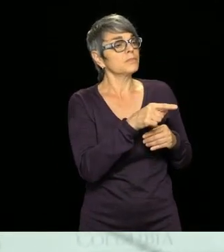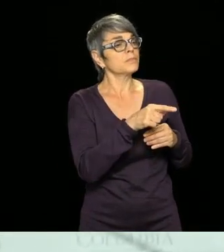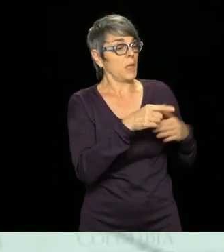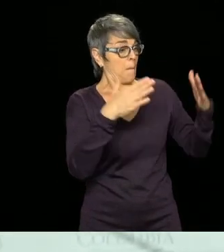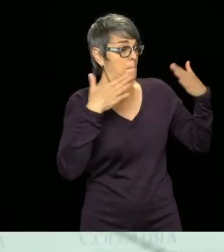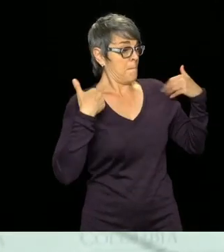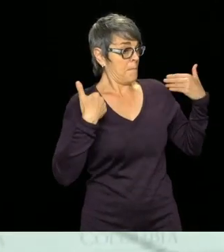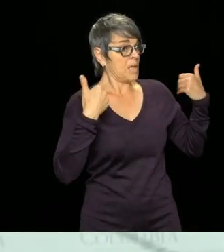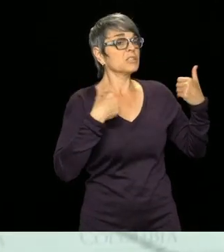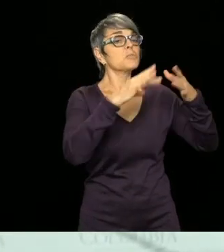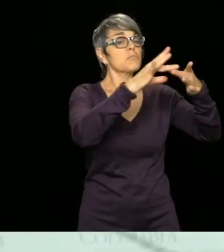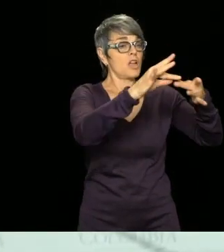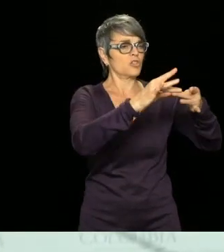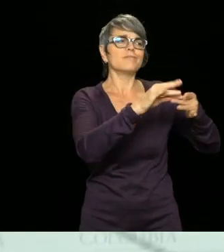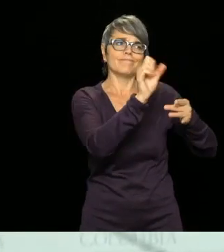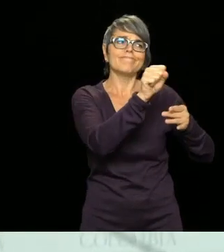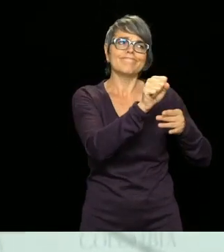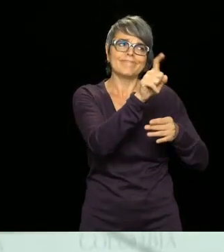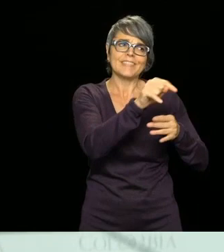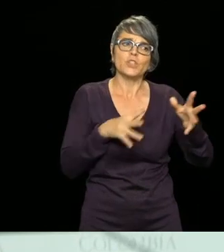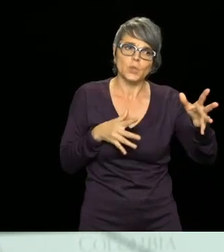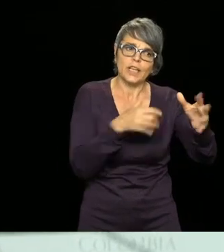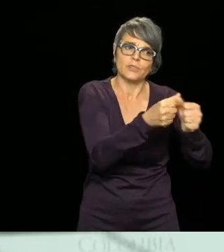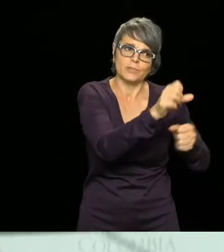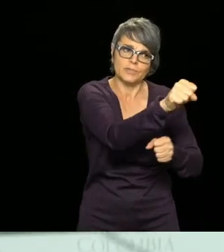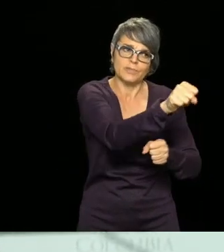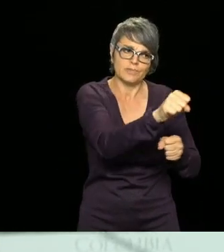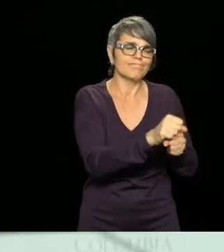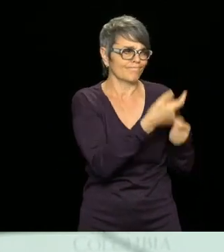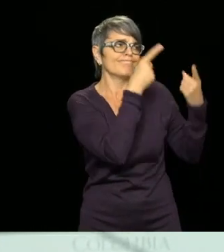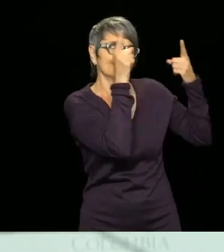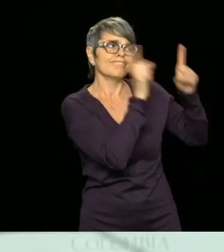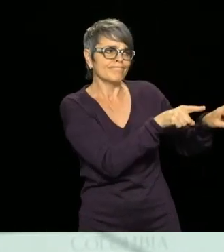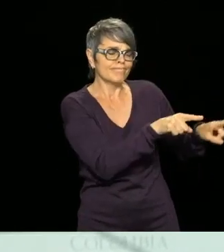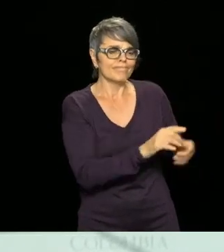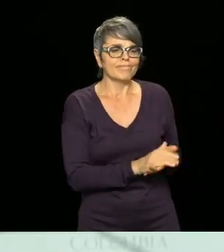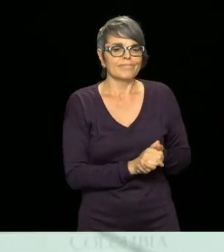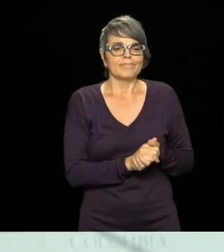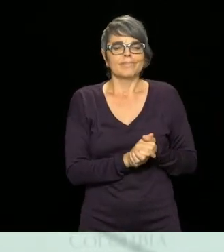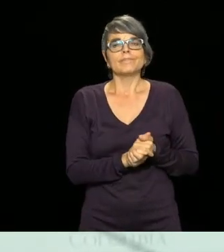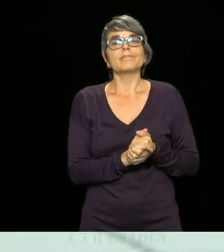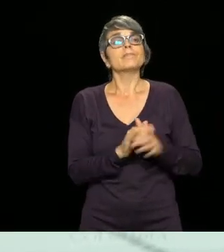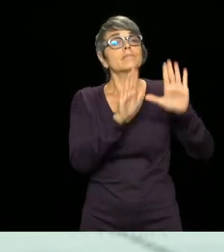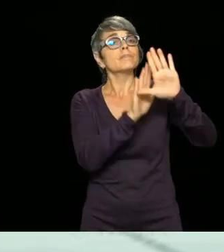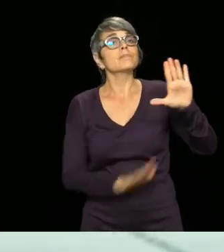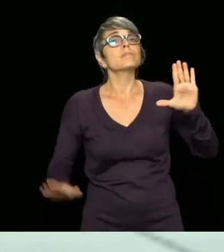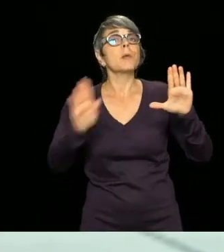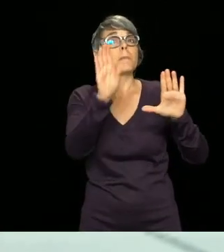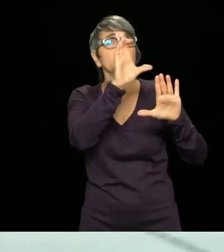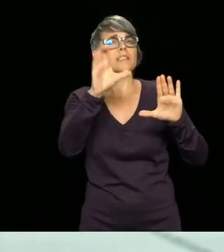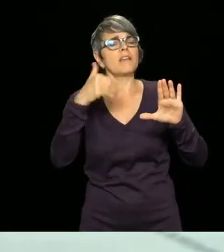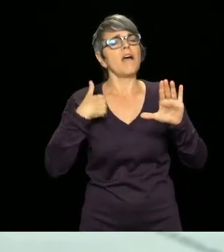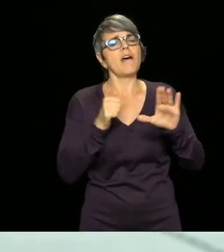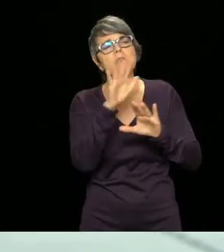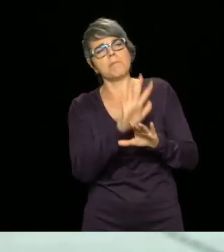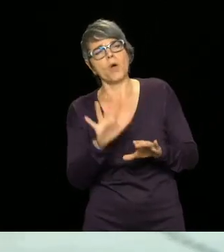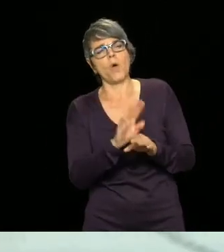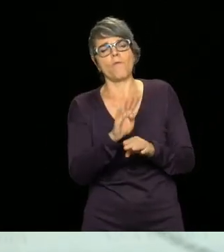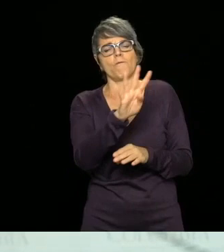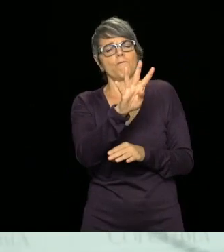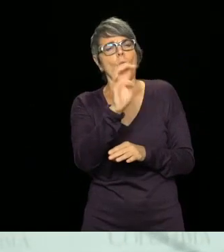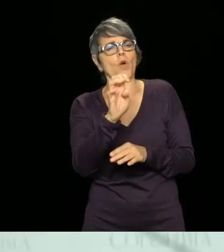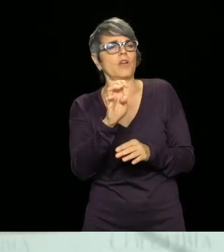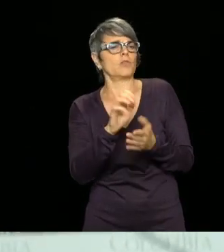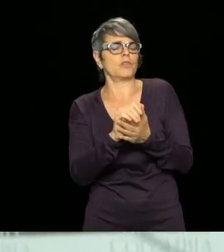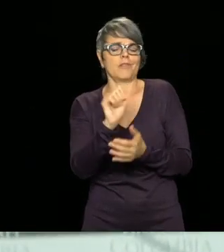do. As the minister said, that there are about 400 anti-violence programs in place. Many